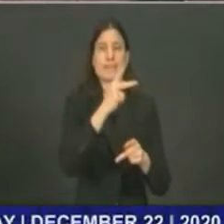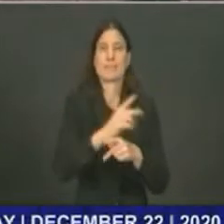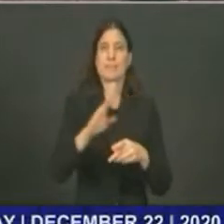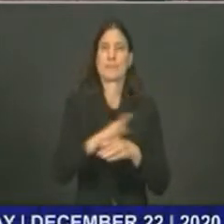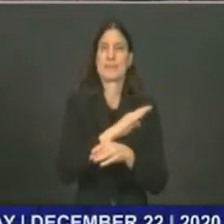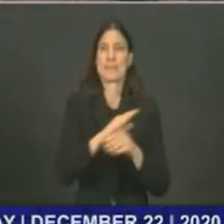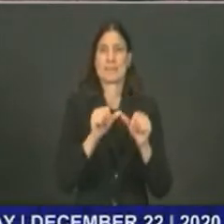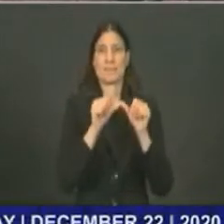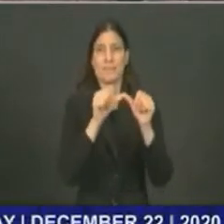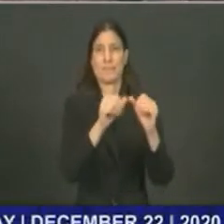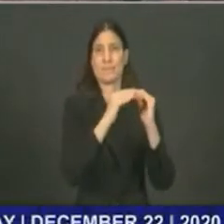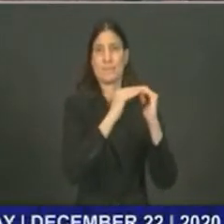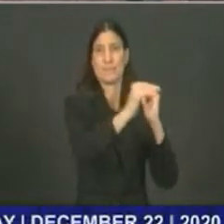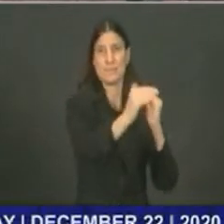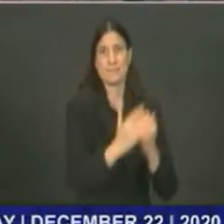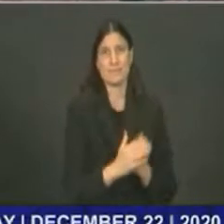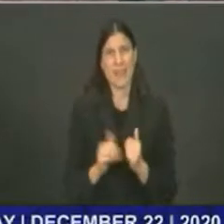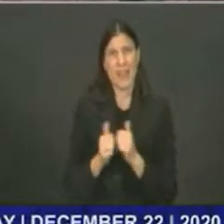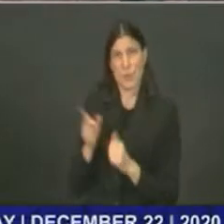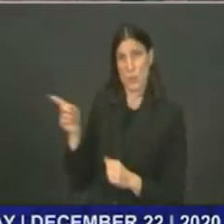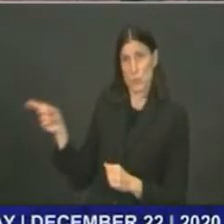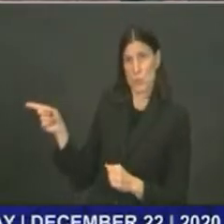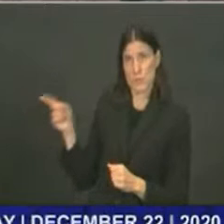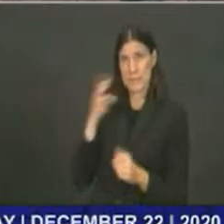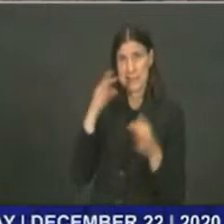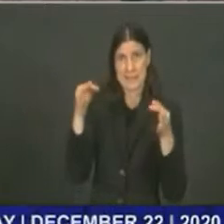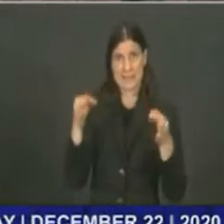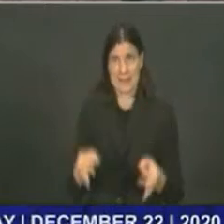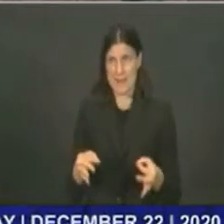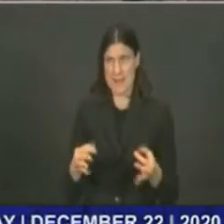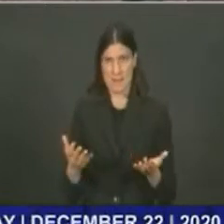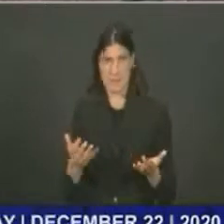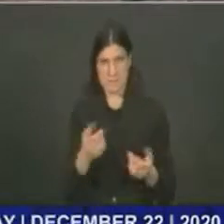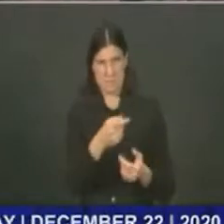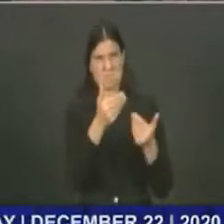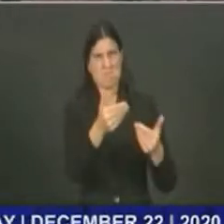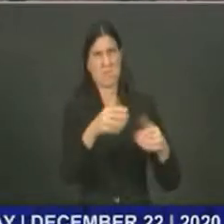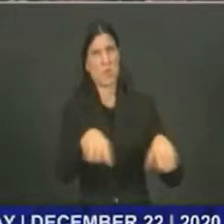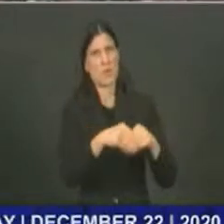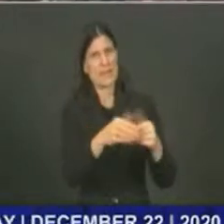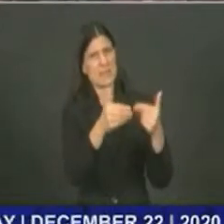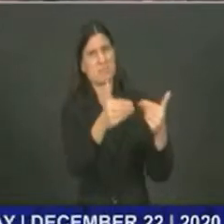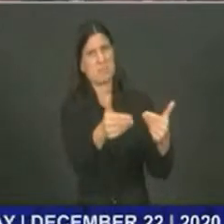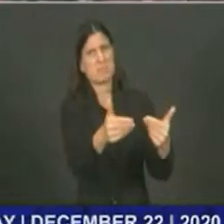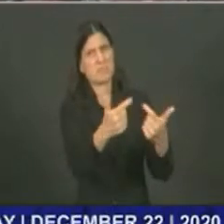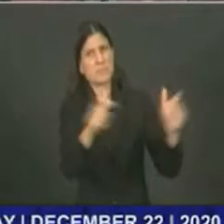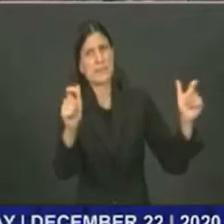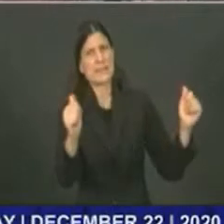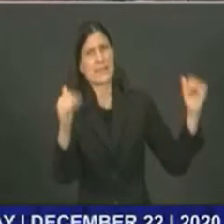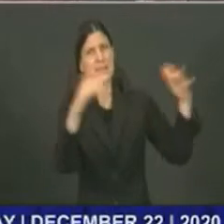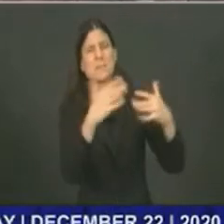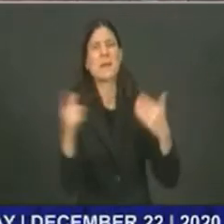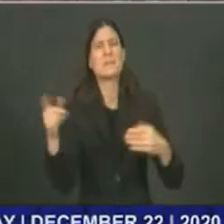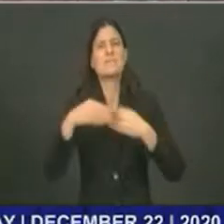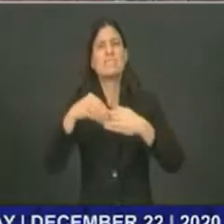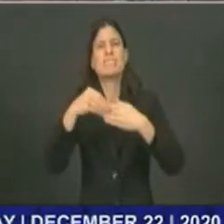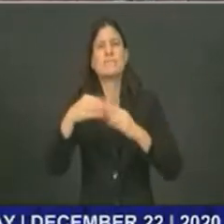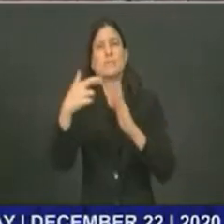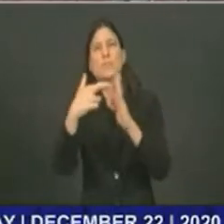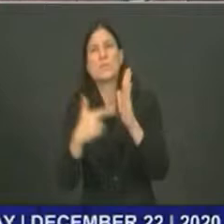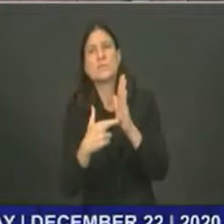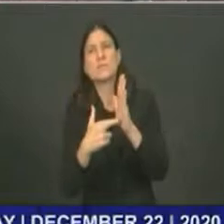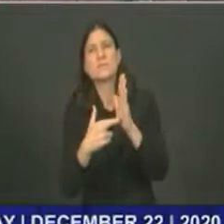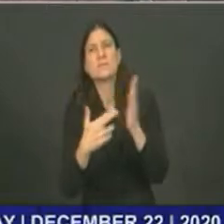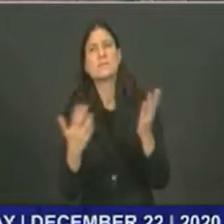will, uninterrupted business, or at least a set of objectives that can be met so that they can inject a degree of certainty into